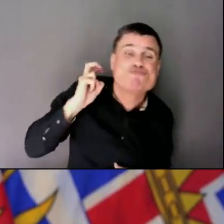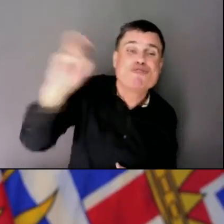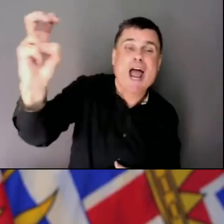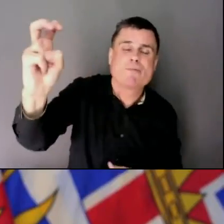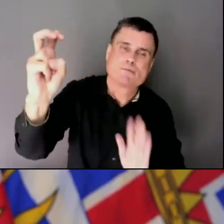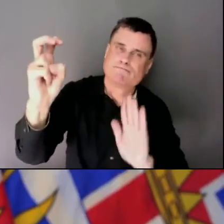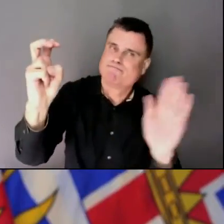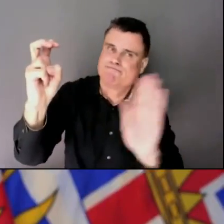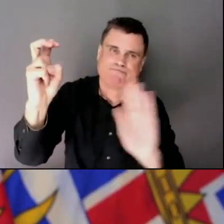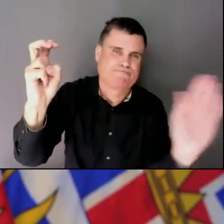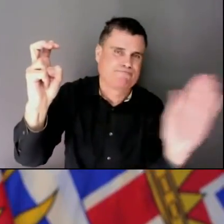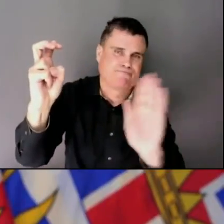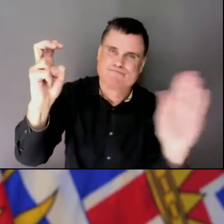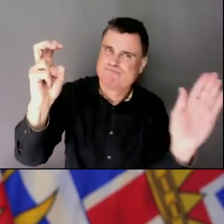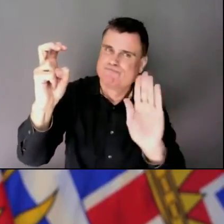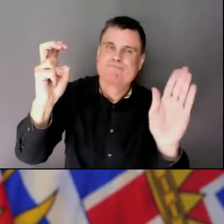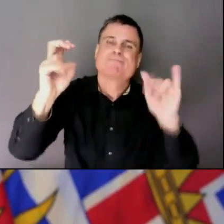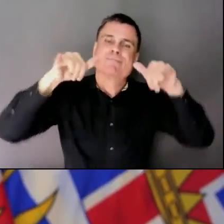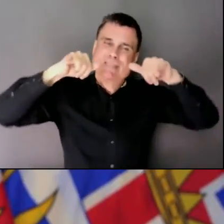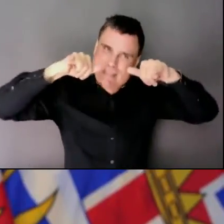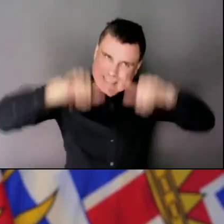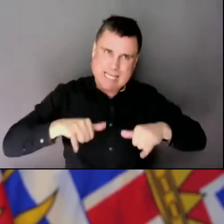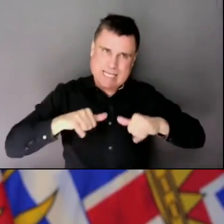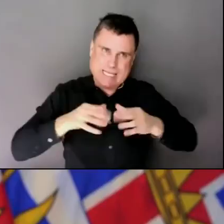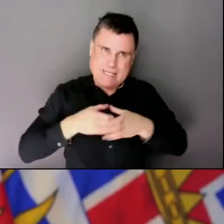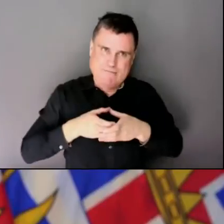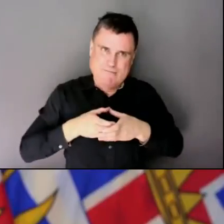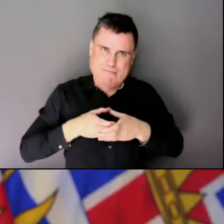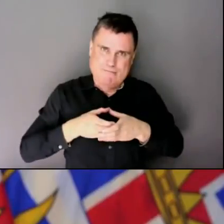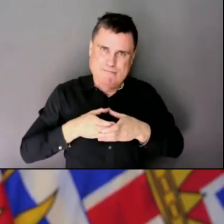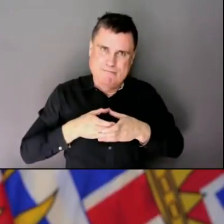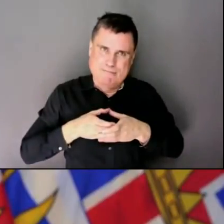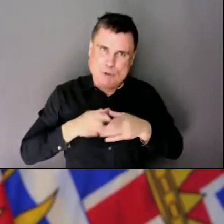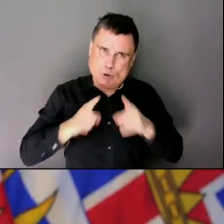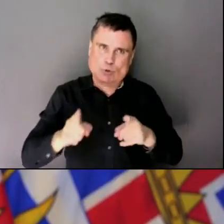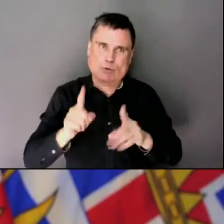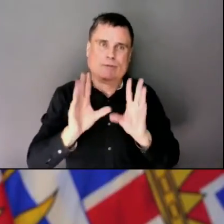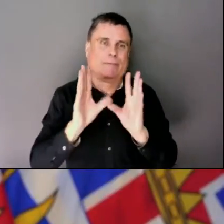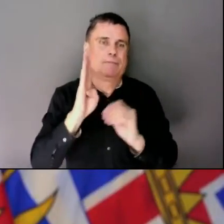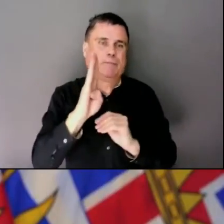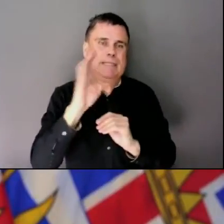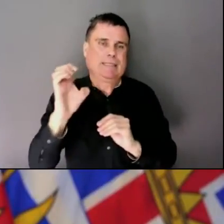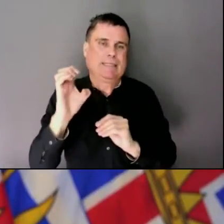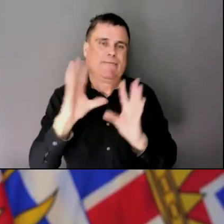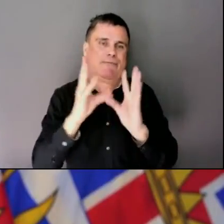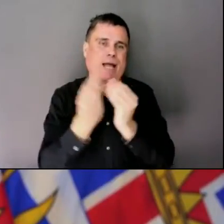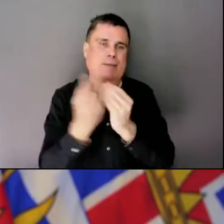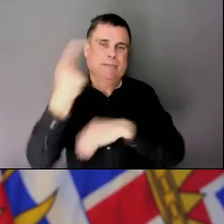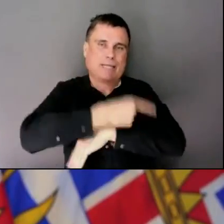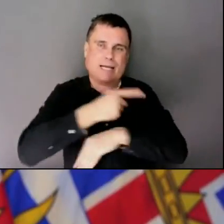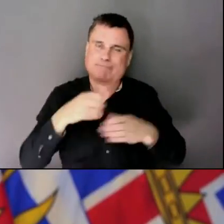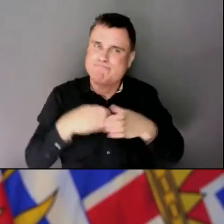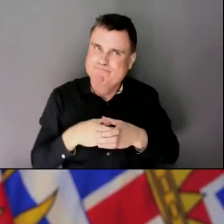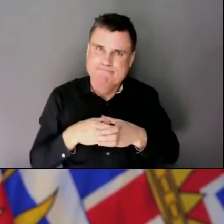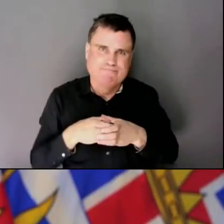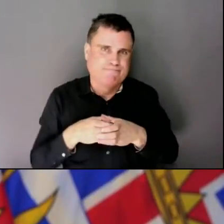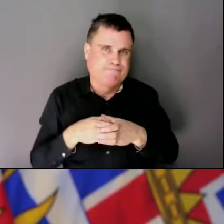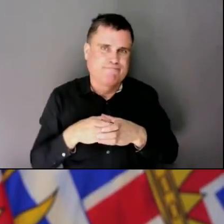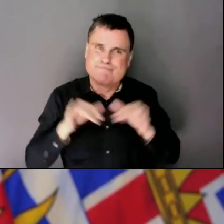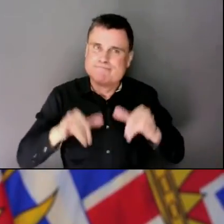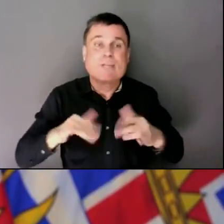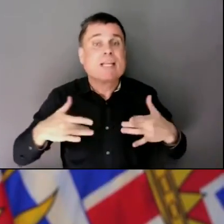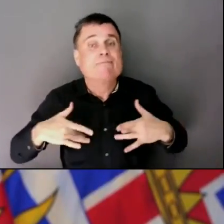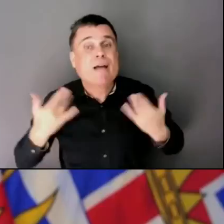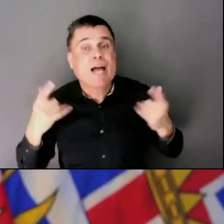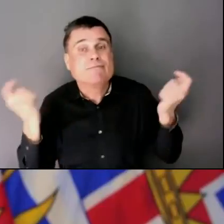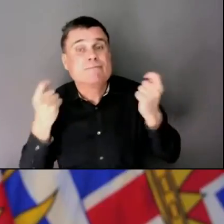as we're rolling out this program. We know there are a number of celebratory events coming up, like Chinese New Year and others.